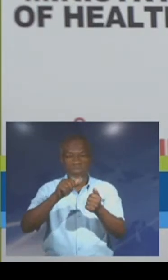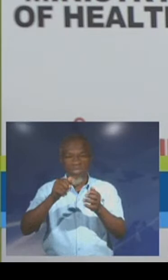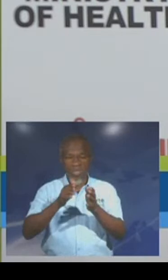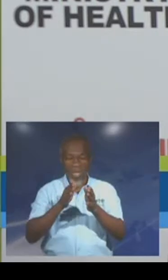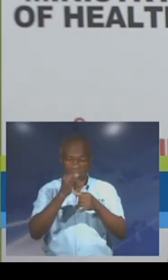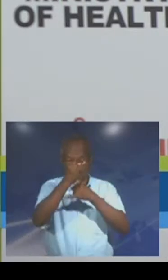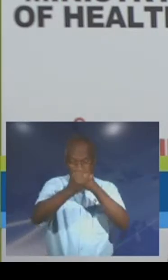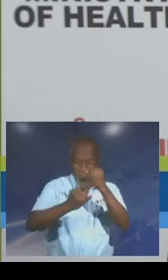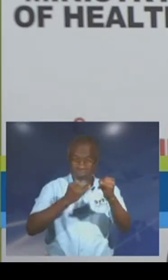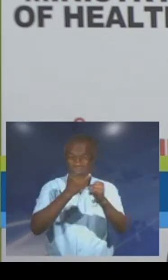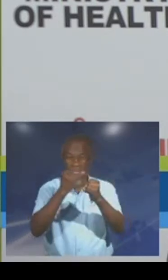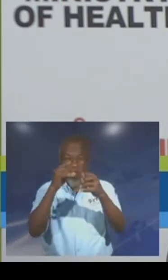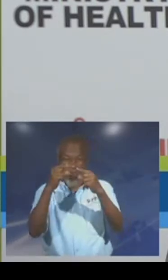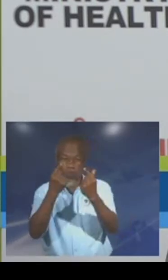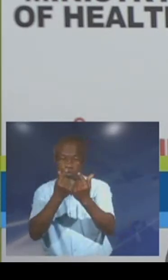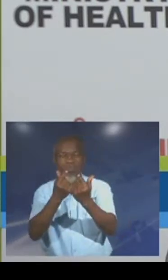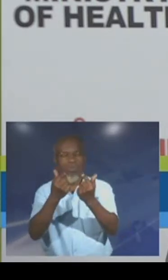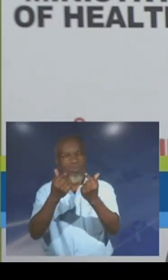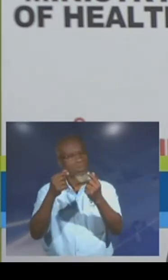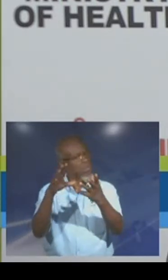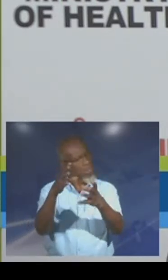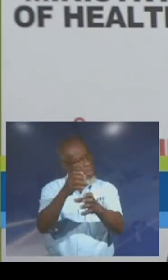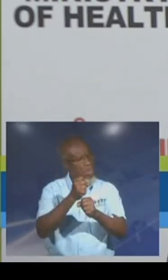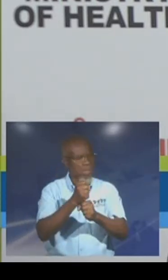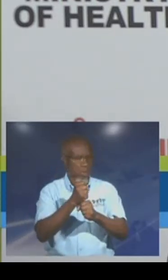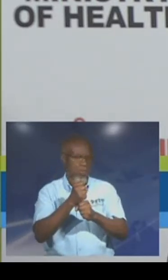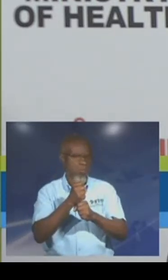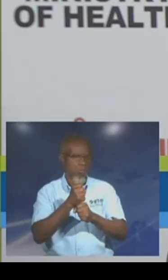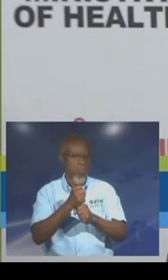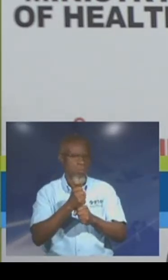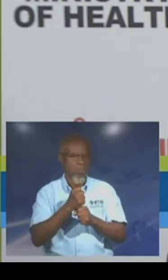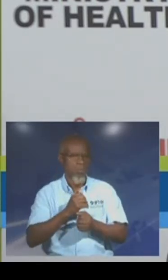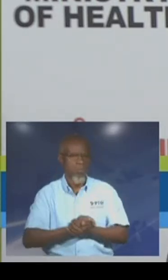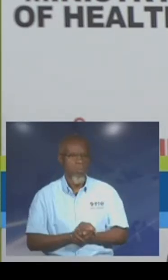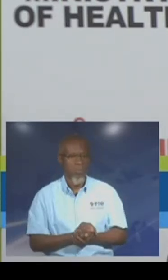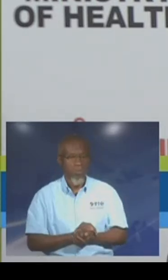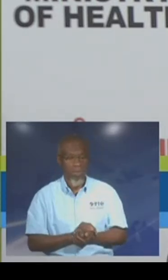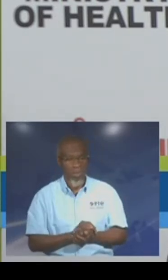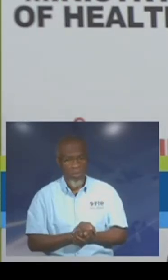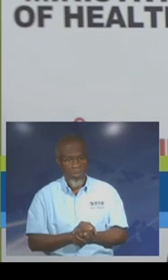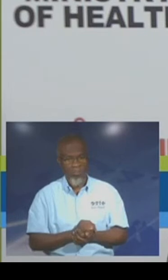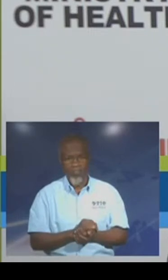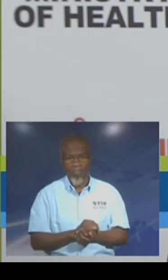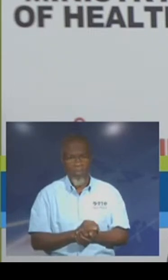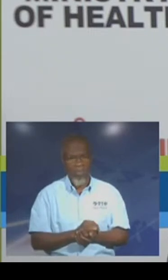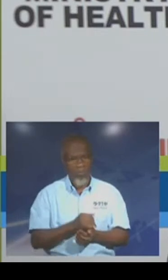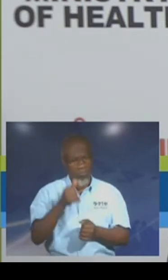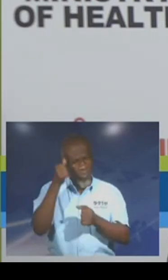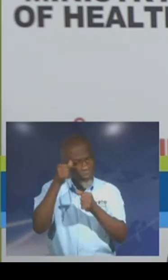you know, something rather unfortunate is happening on the vaccine front. And I thought that